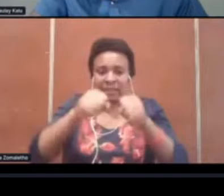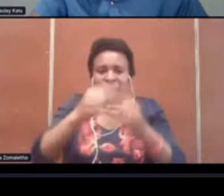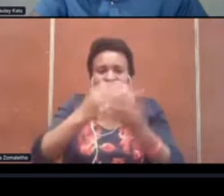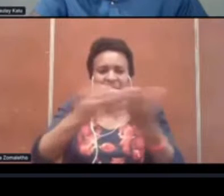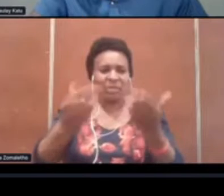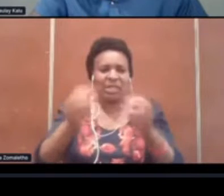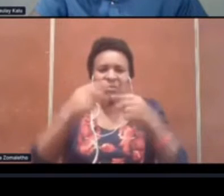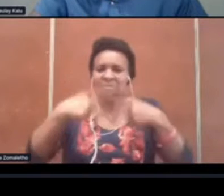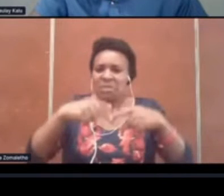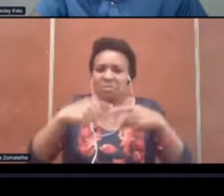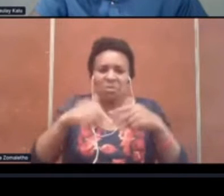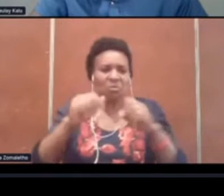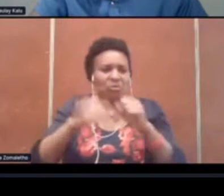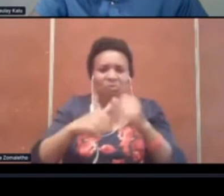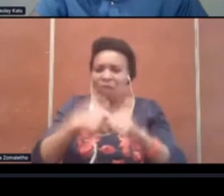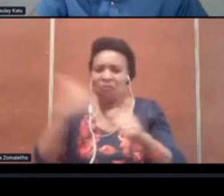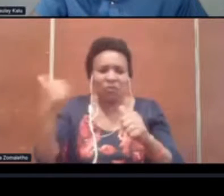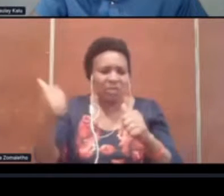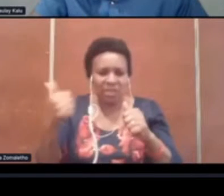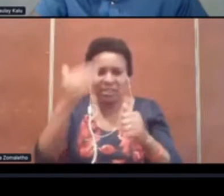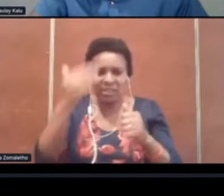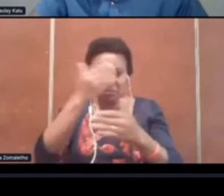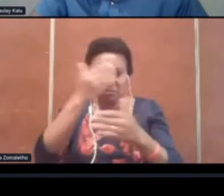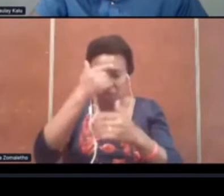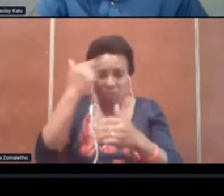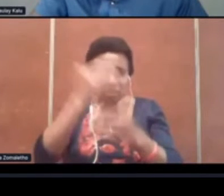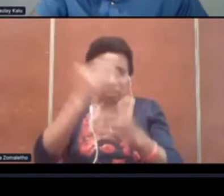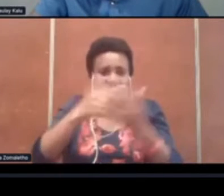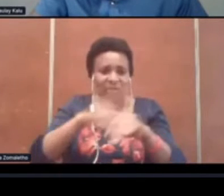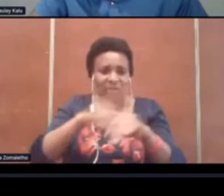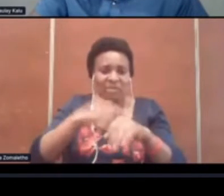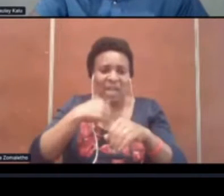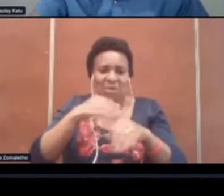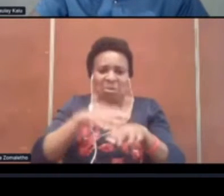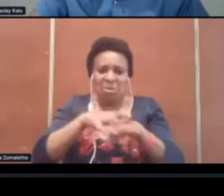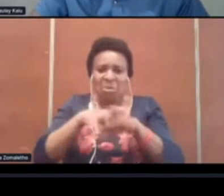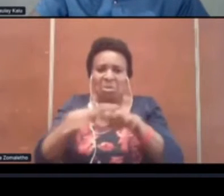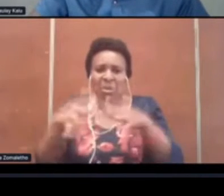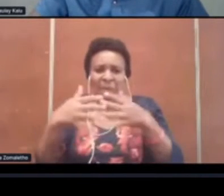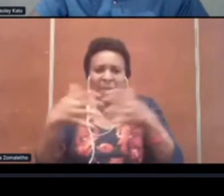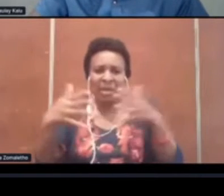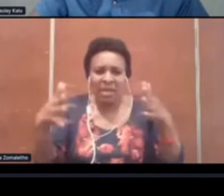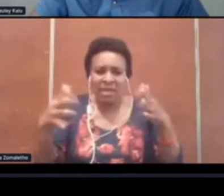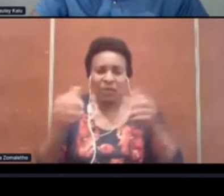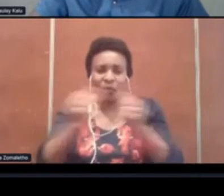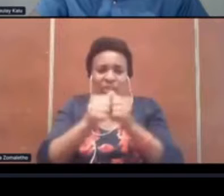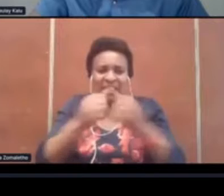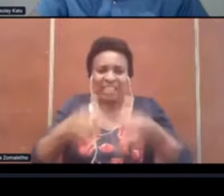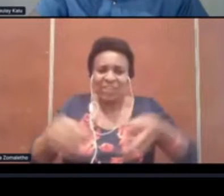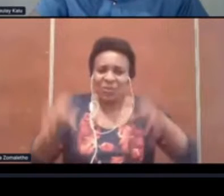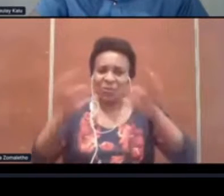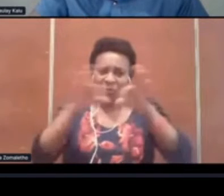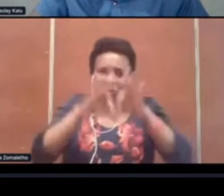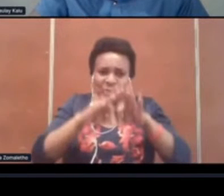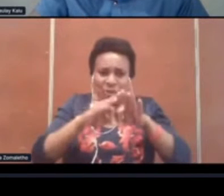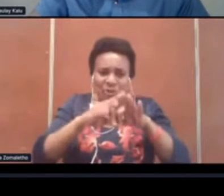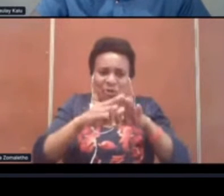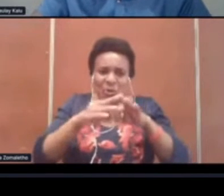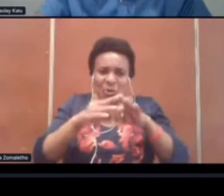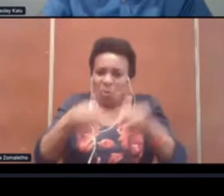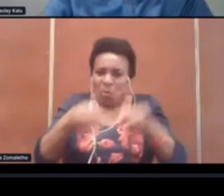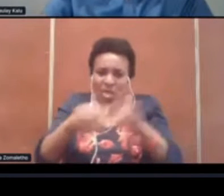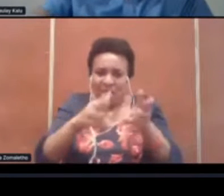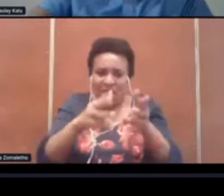to avoid, because sometimes you have a very big spread between the official rate and the